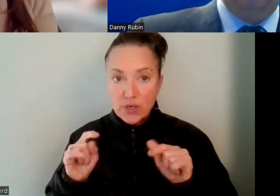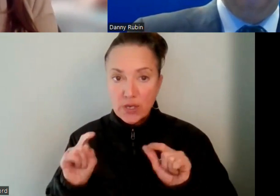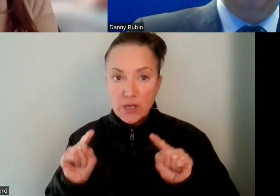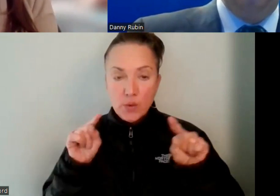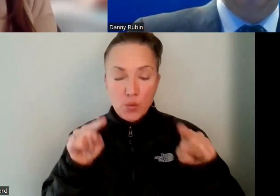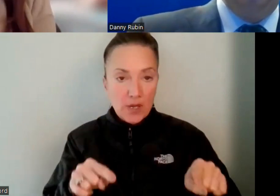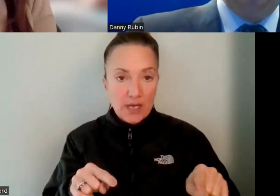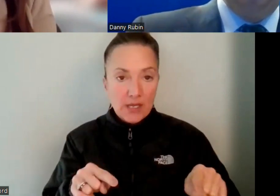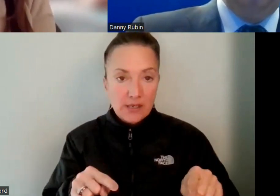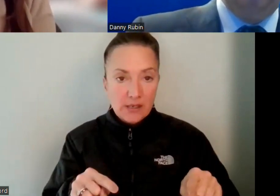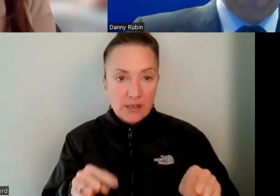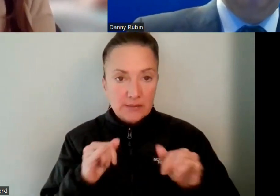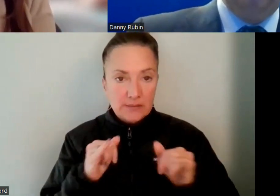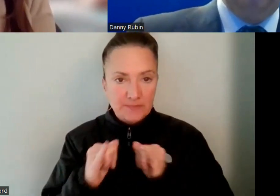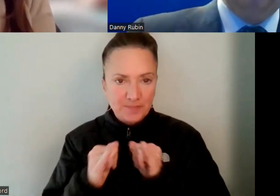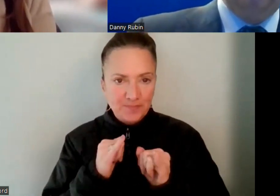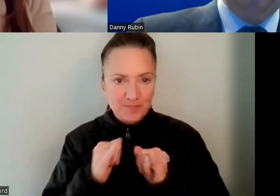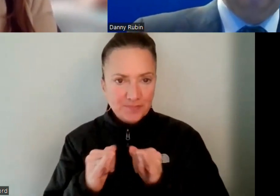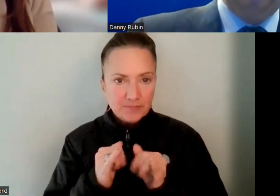in. The interview was